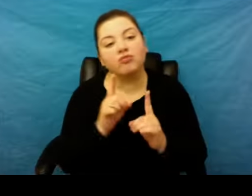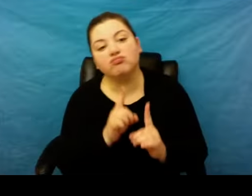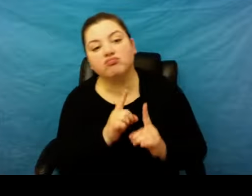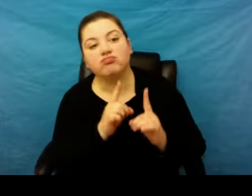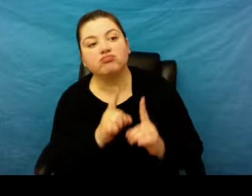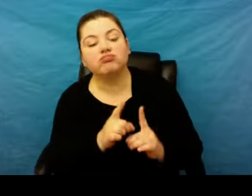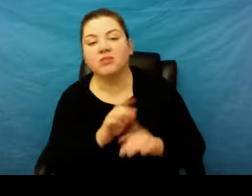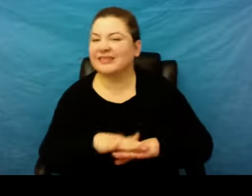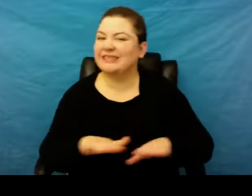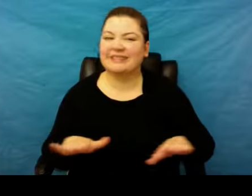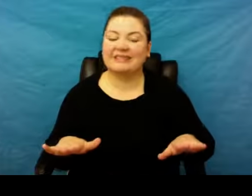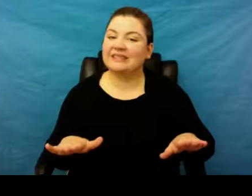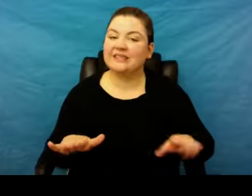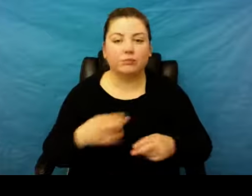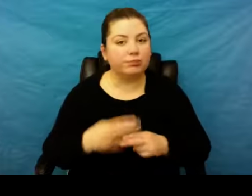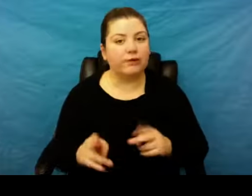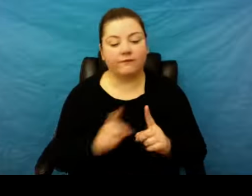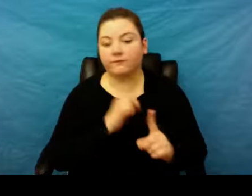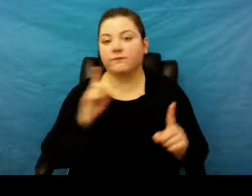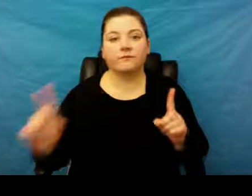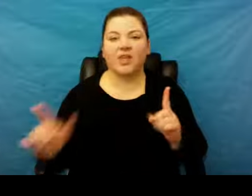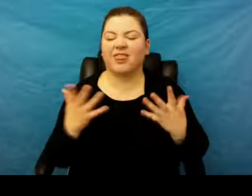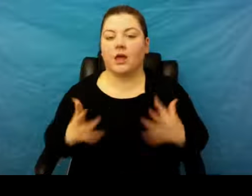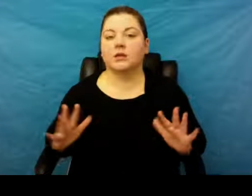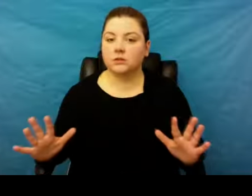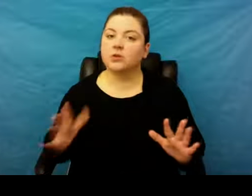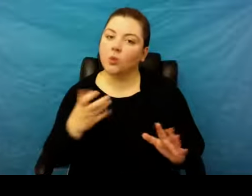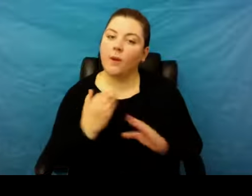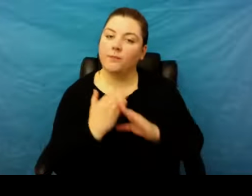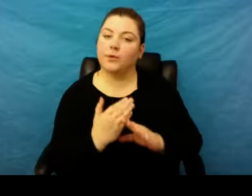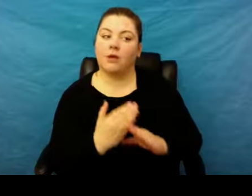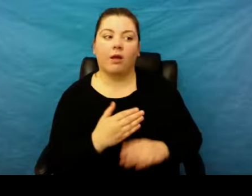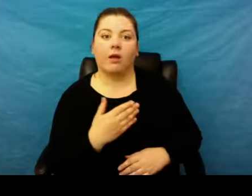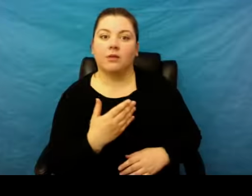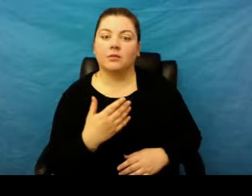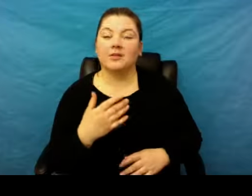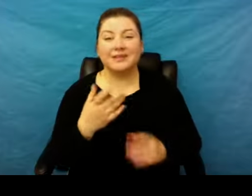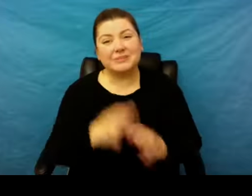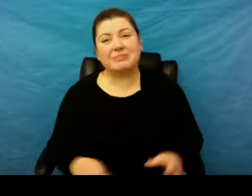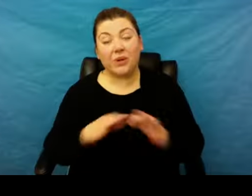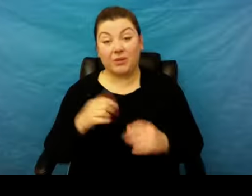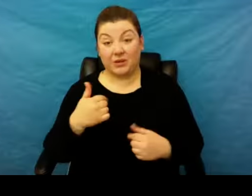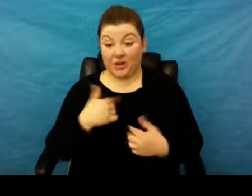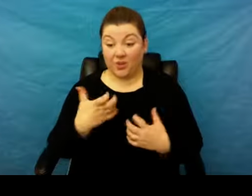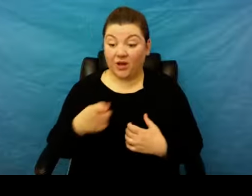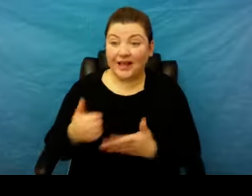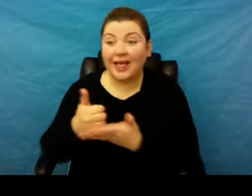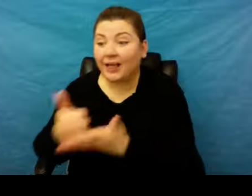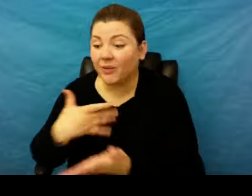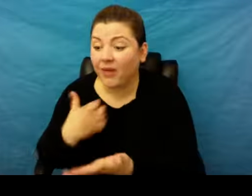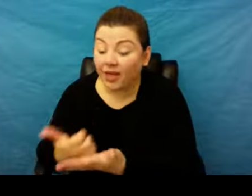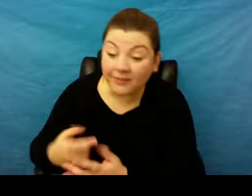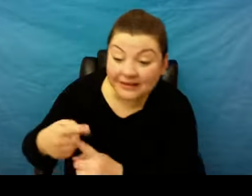has this disease. You're gonna wanna take care of them. You're gonna wanna be in and out of there. How are you doing? Checking their temperature. Don't do